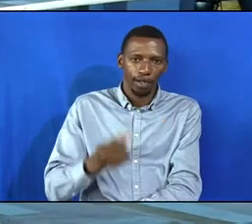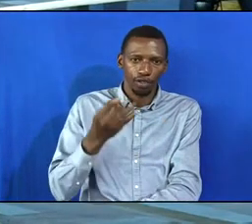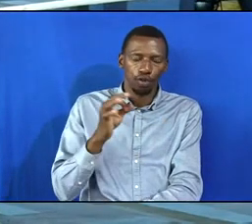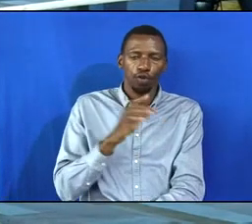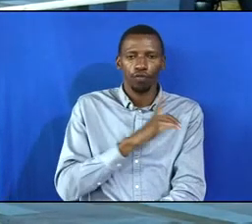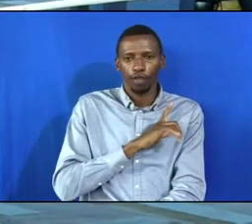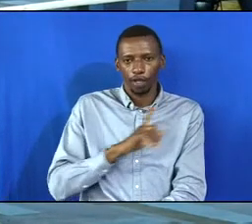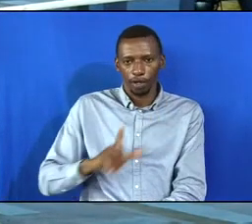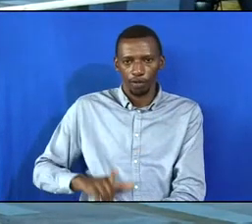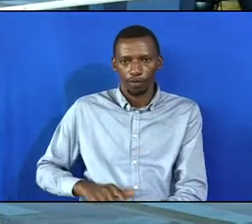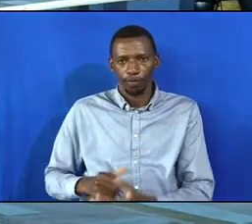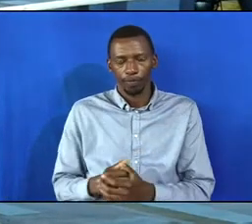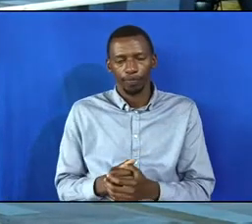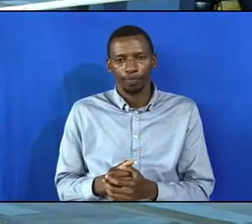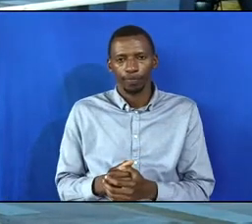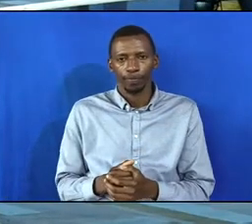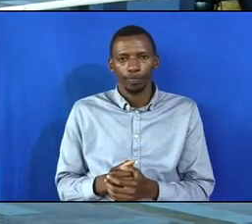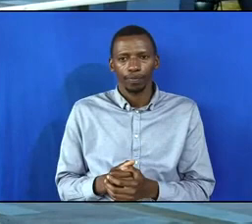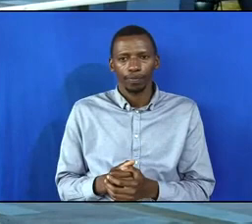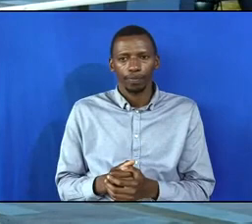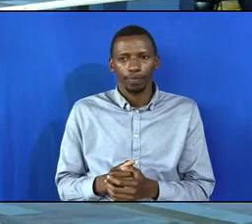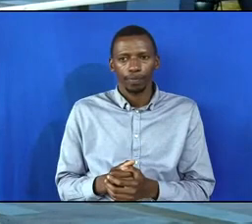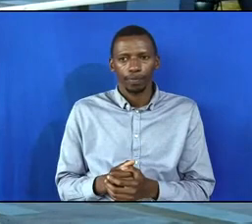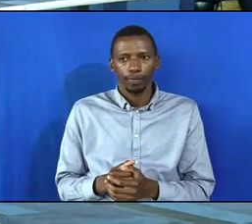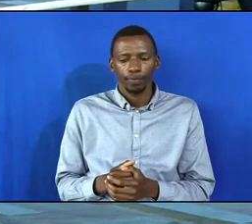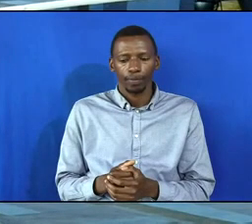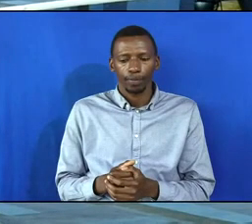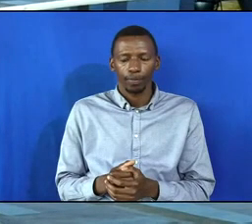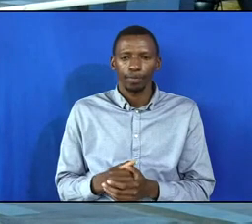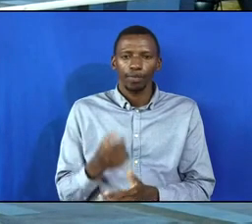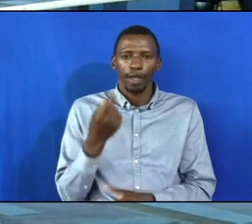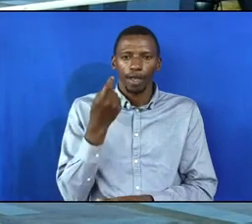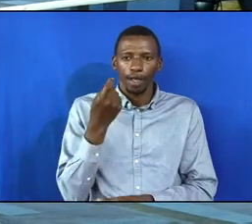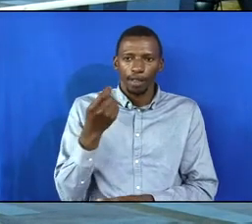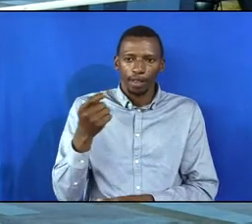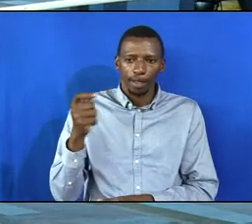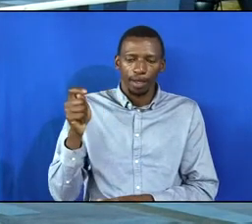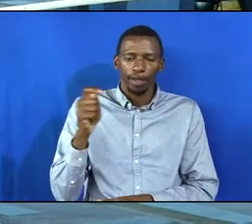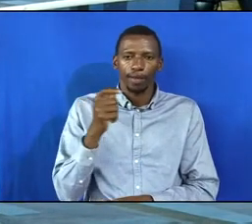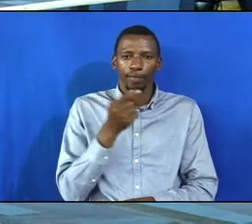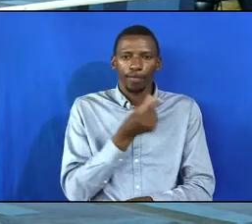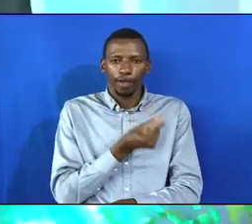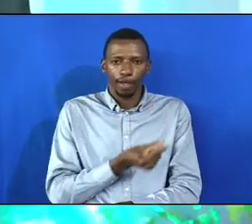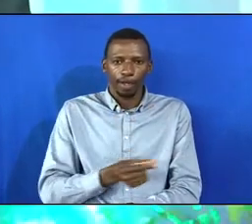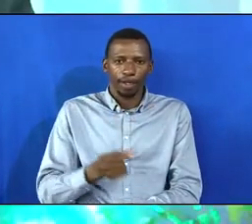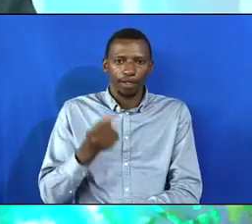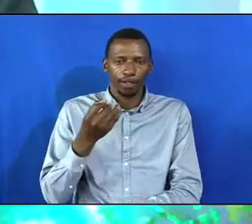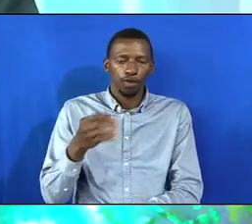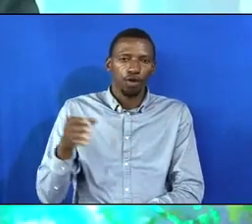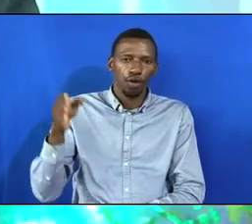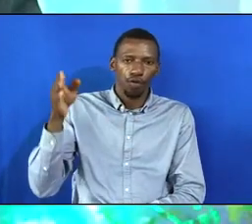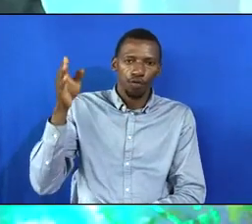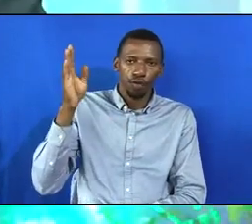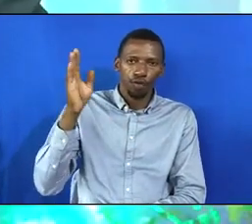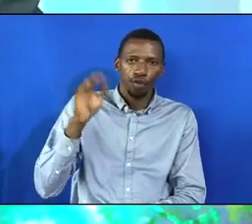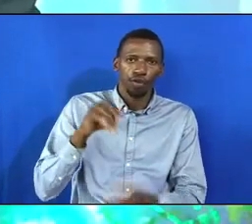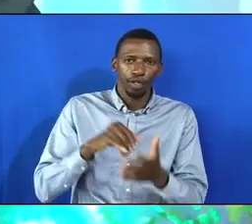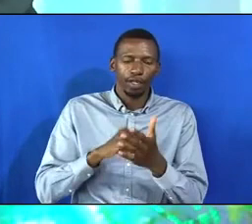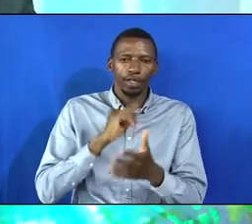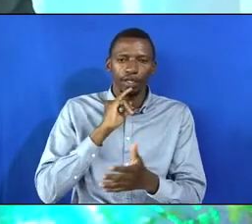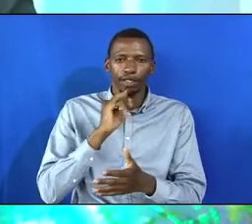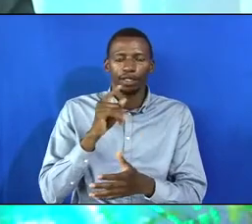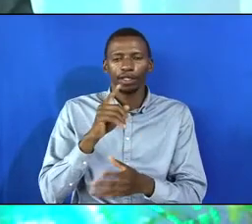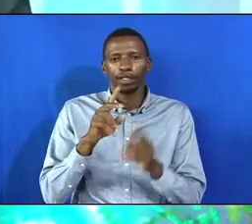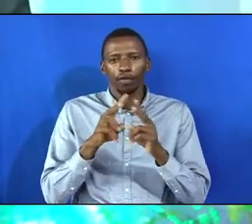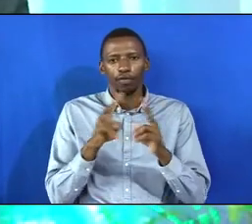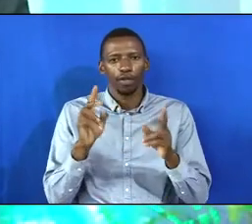The grace of God, the grace of God, it is so sweet, it is so sweet.